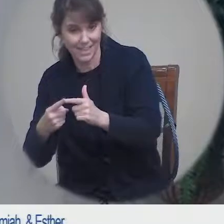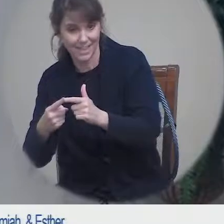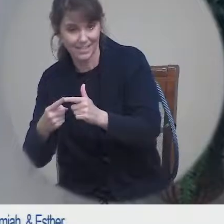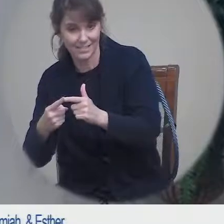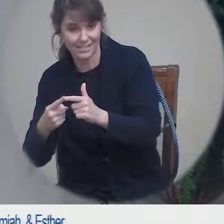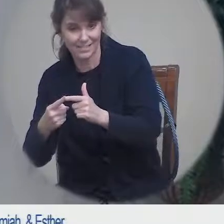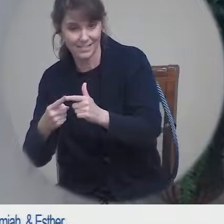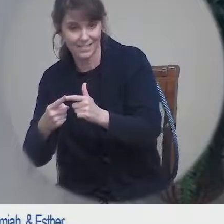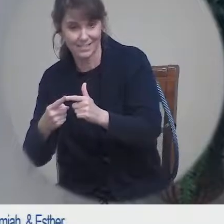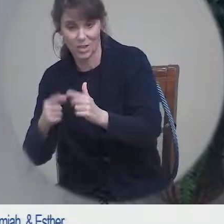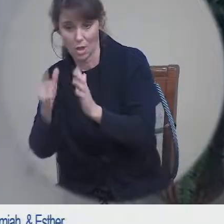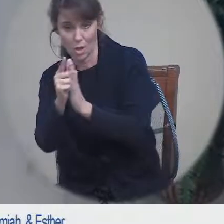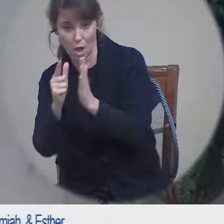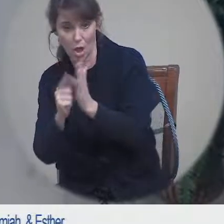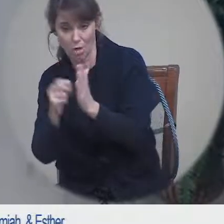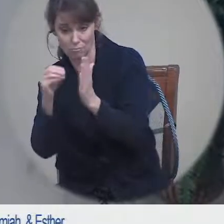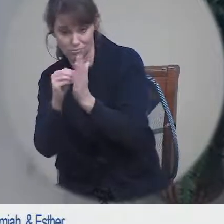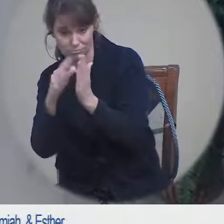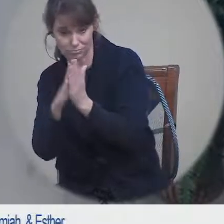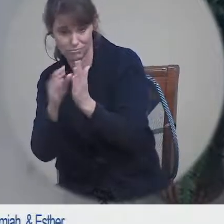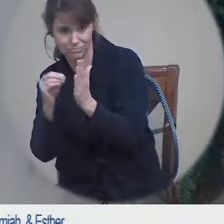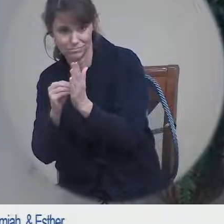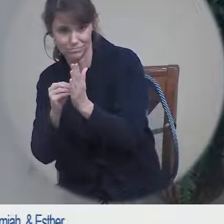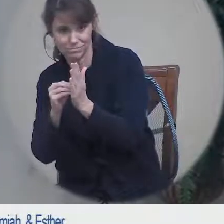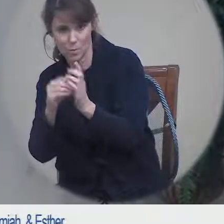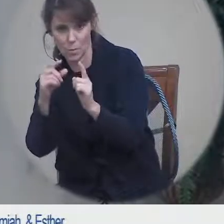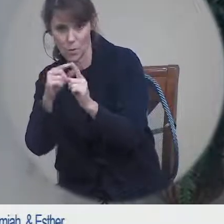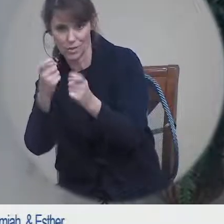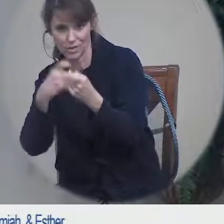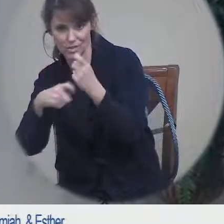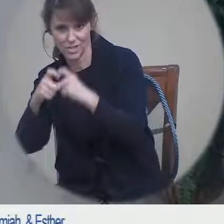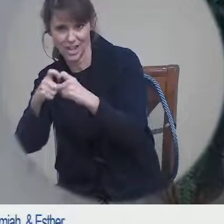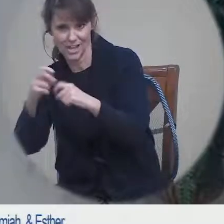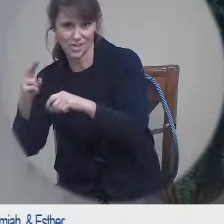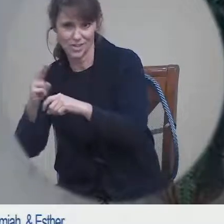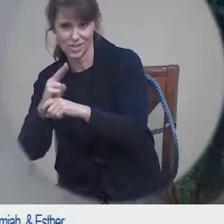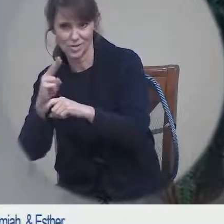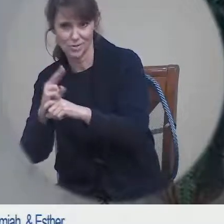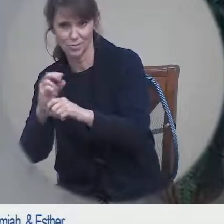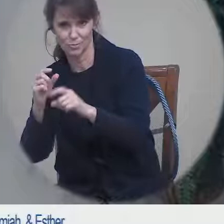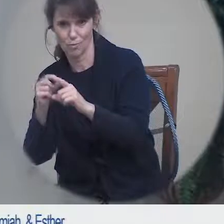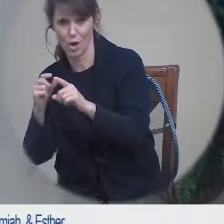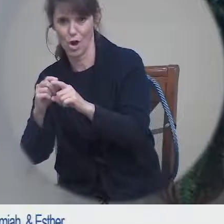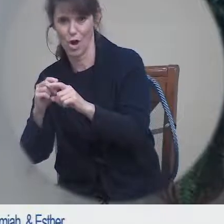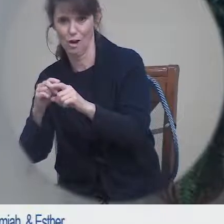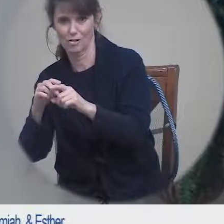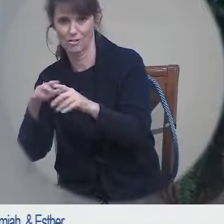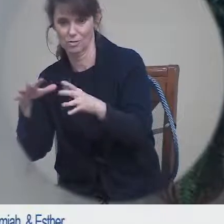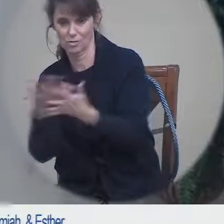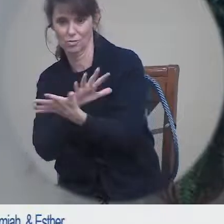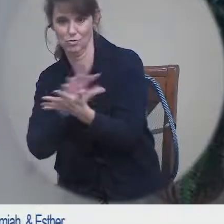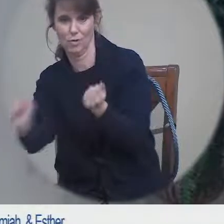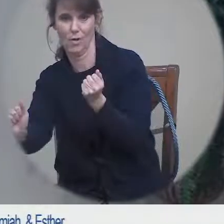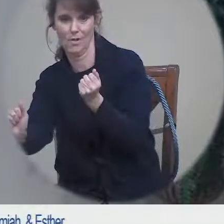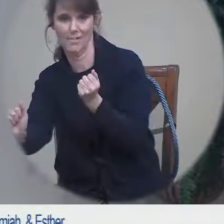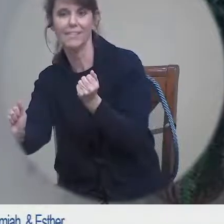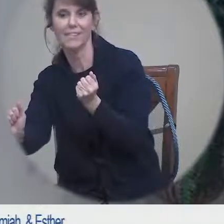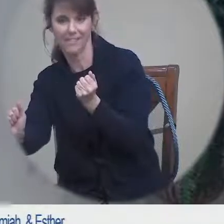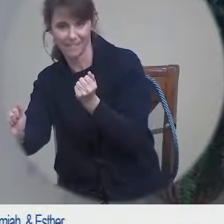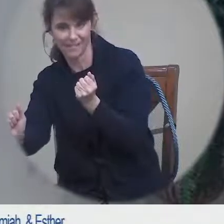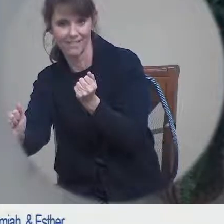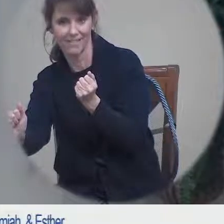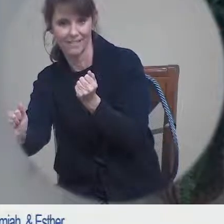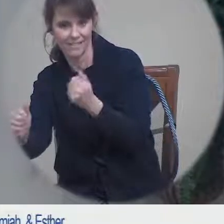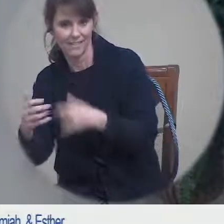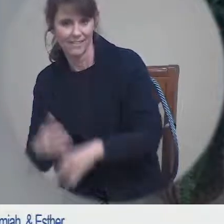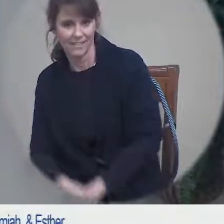being enslaved, I wouldn't have said anything, but the edict is to destroy. And so we have to judge whether or